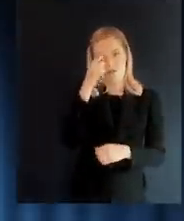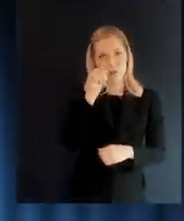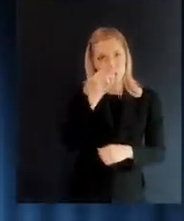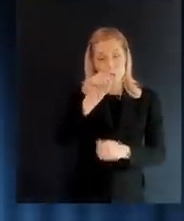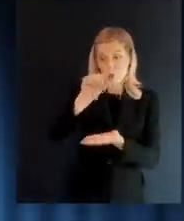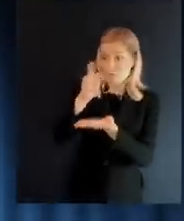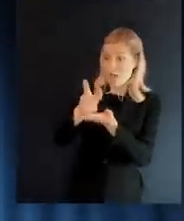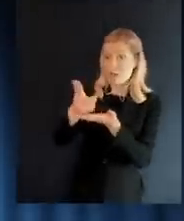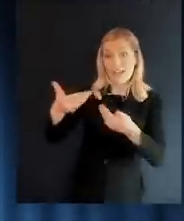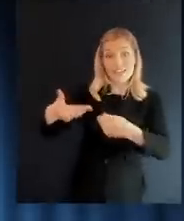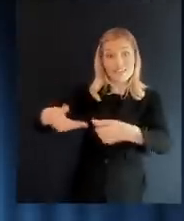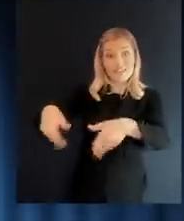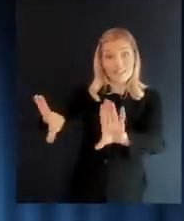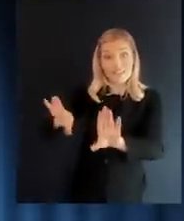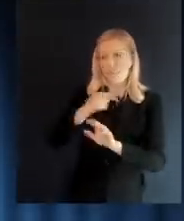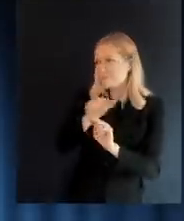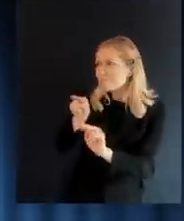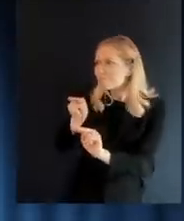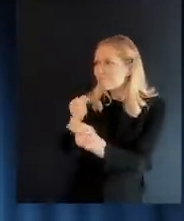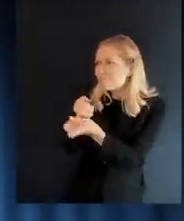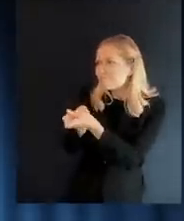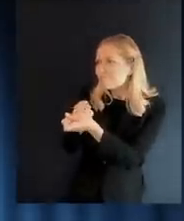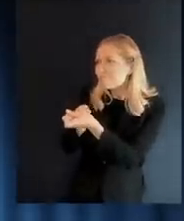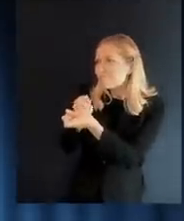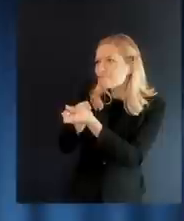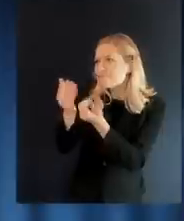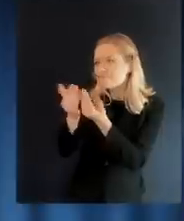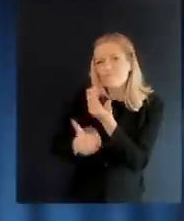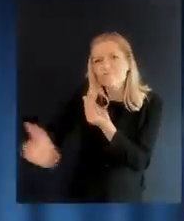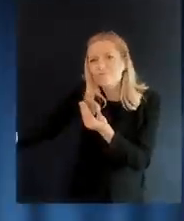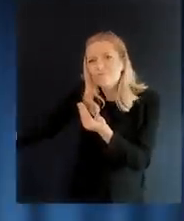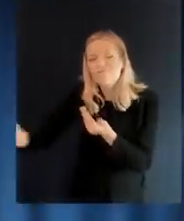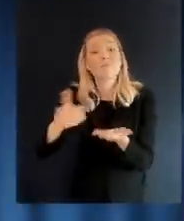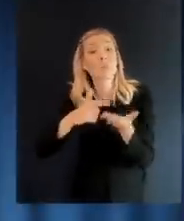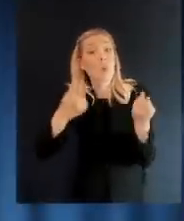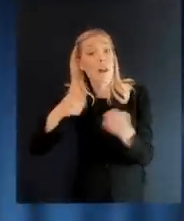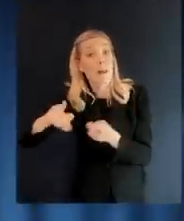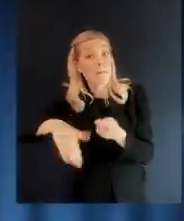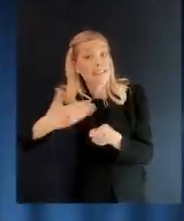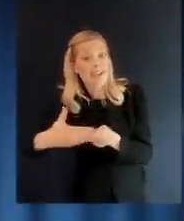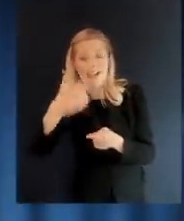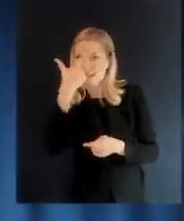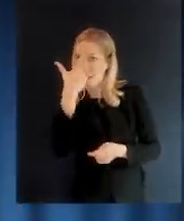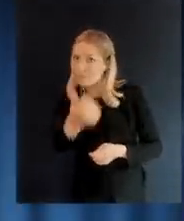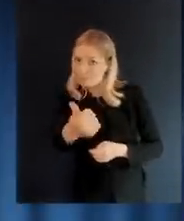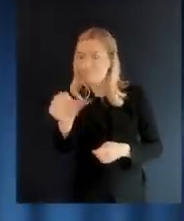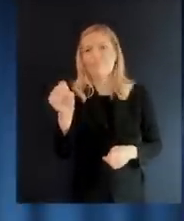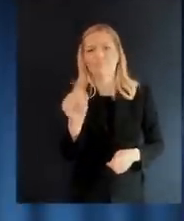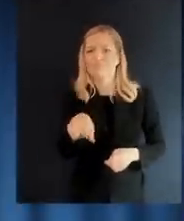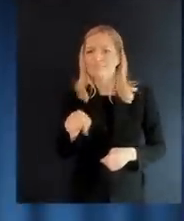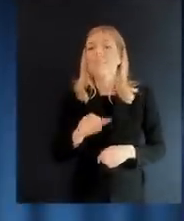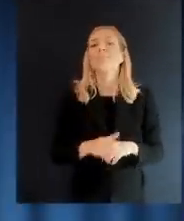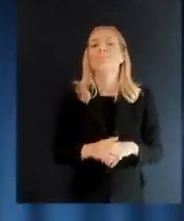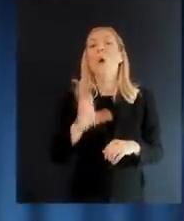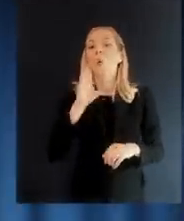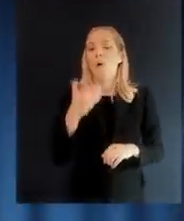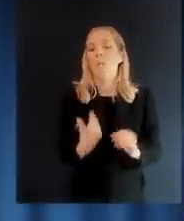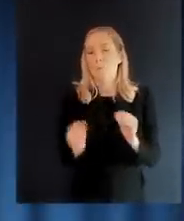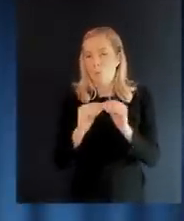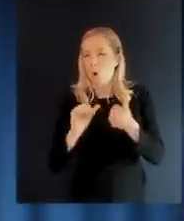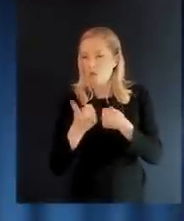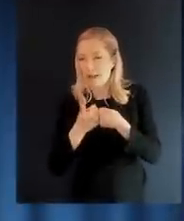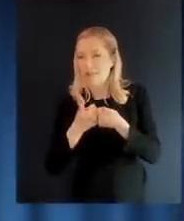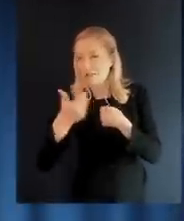happens next in your story is largely up to you. Yes, there are more challenges ahead.